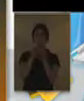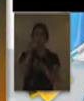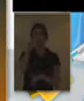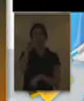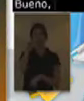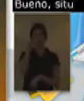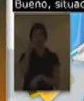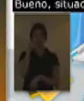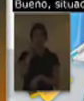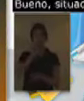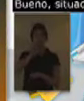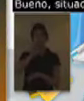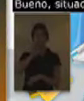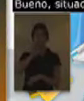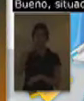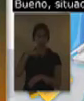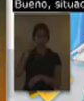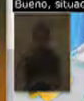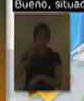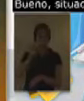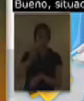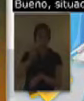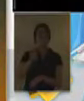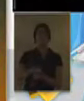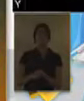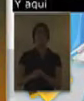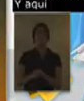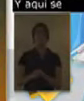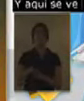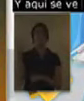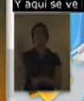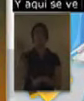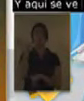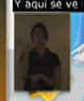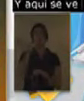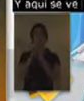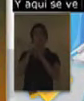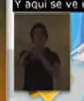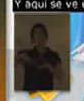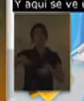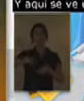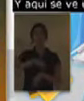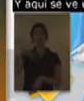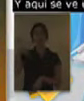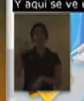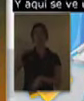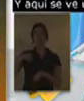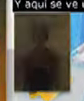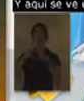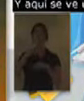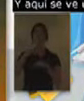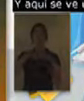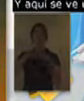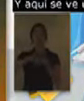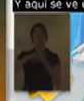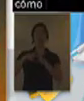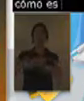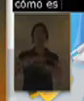the Alicante University and FEMPA. Here we can see the